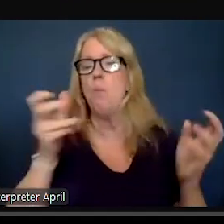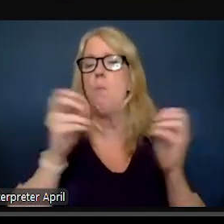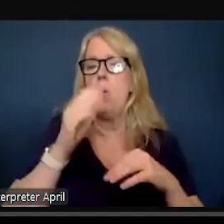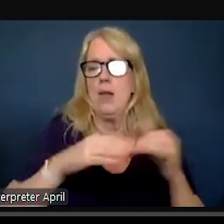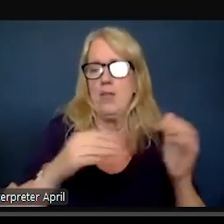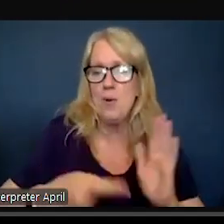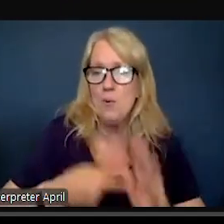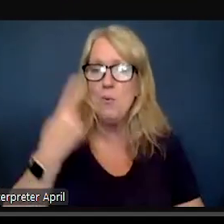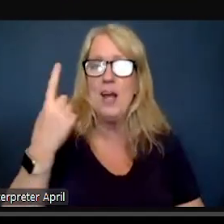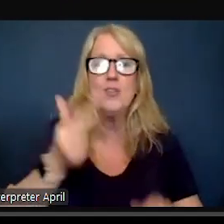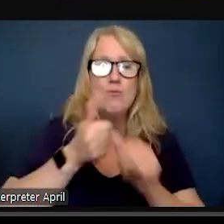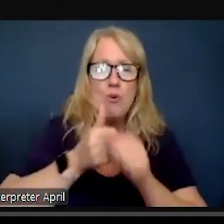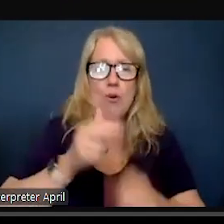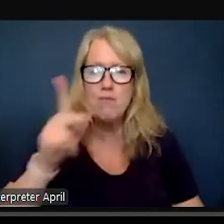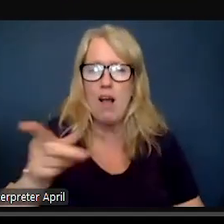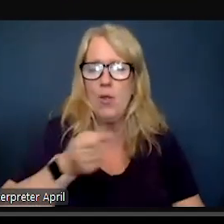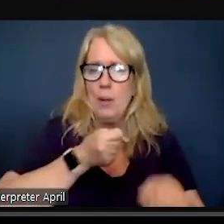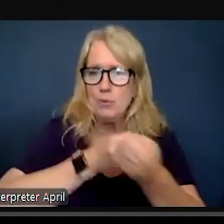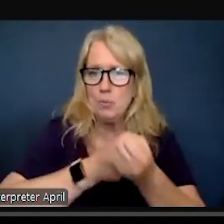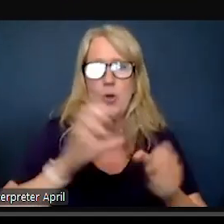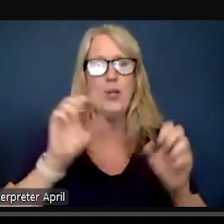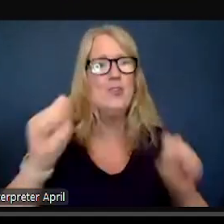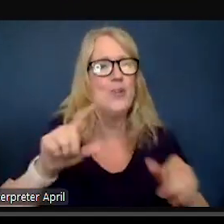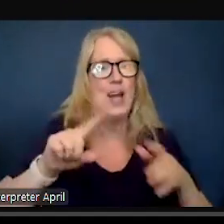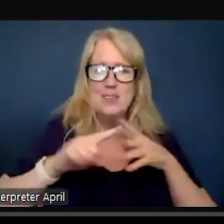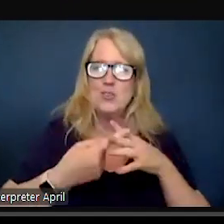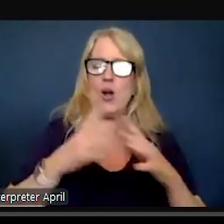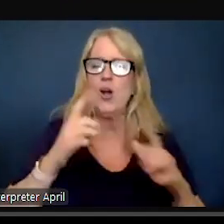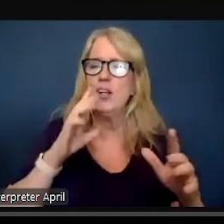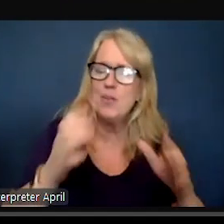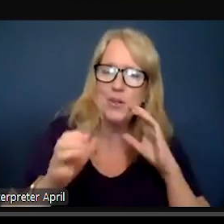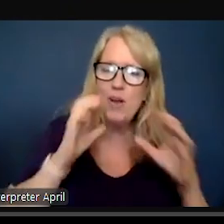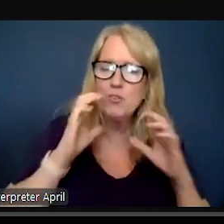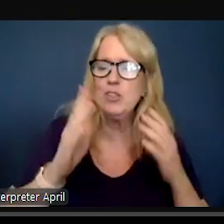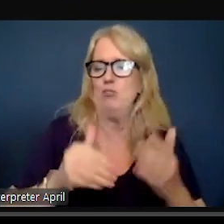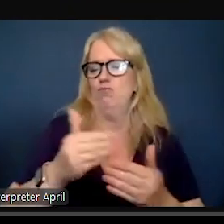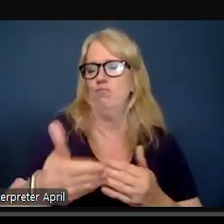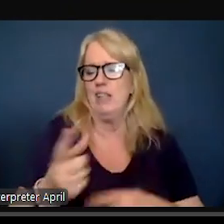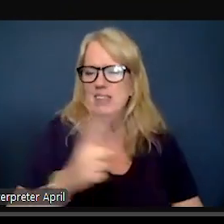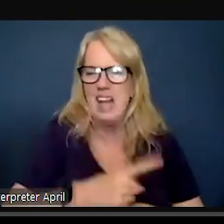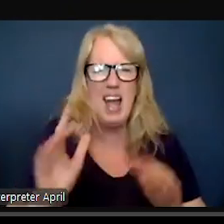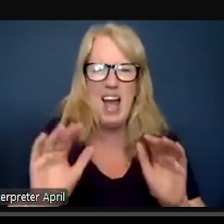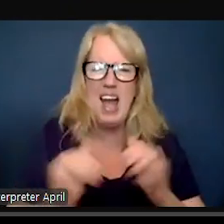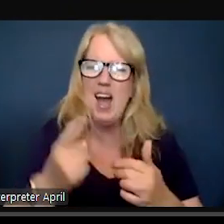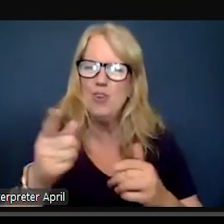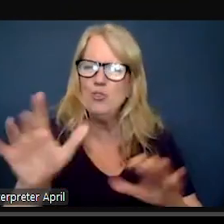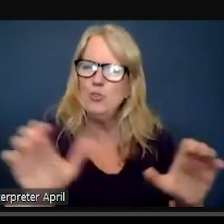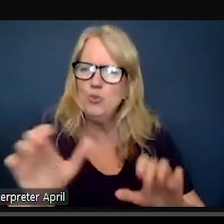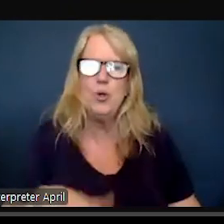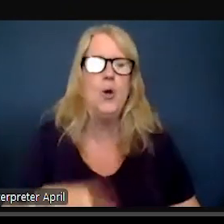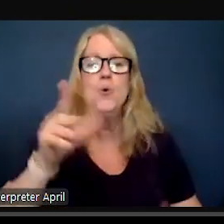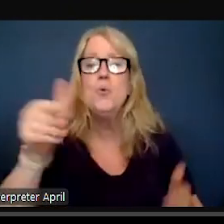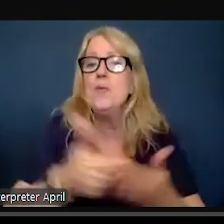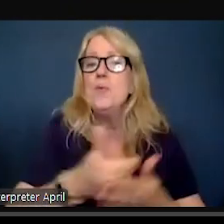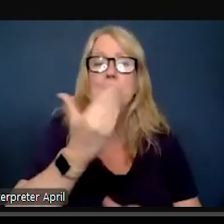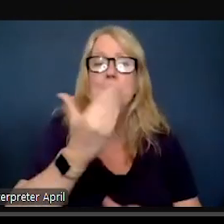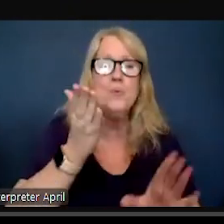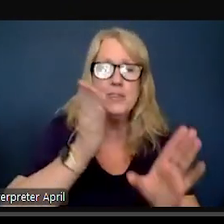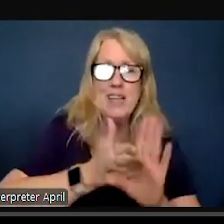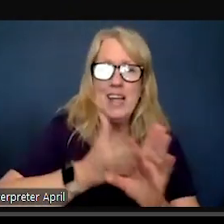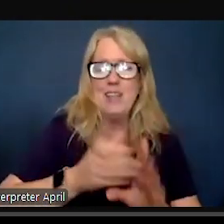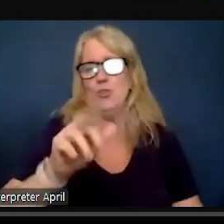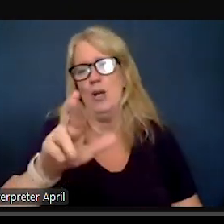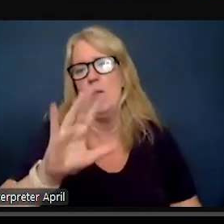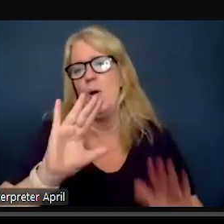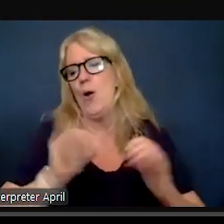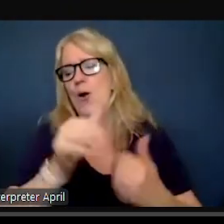to follow-up support, because you can start a conversation the next week with like, how did it go with your new psychiatrist? Or like,